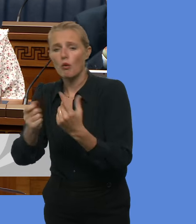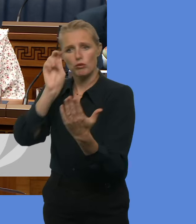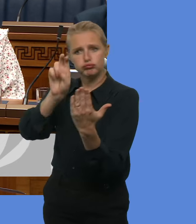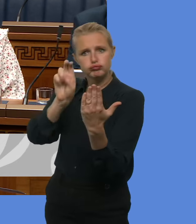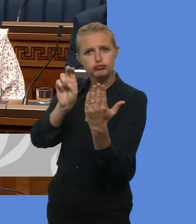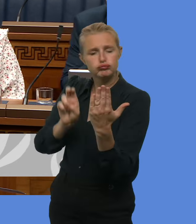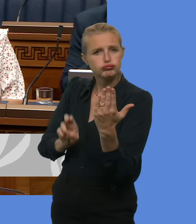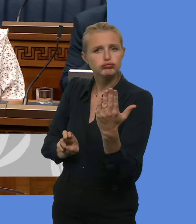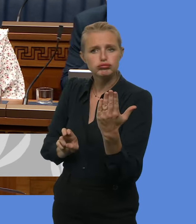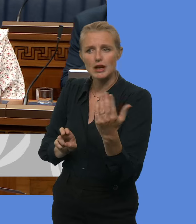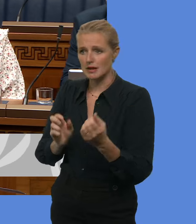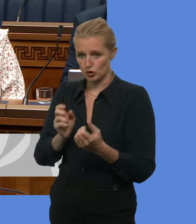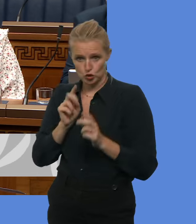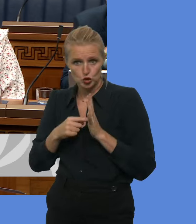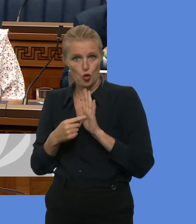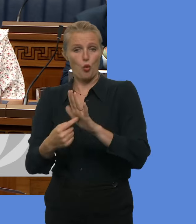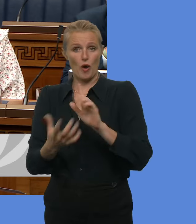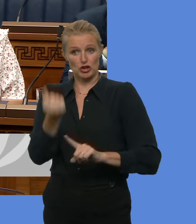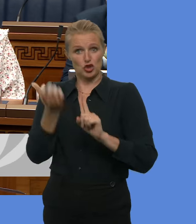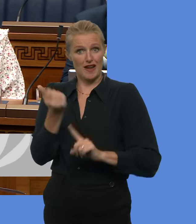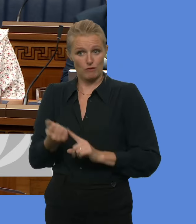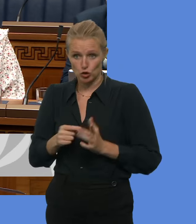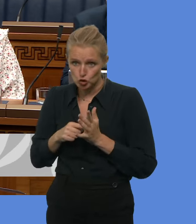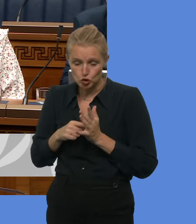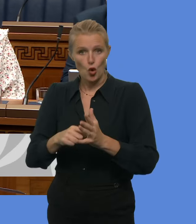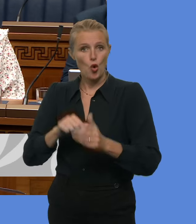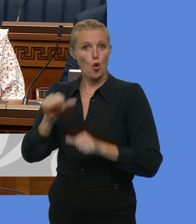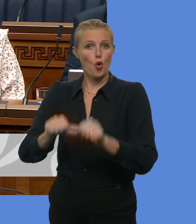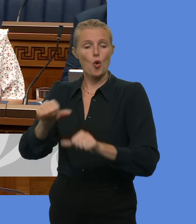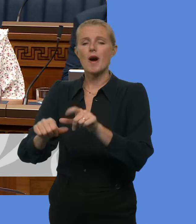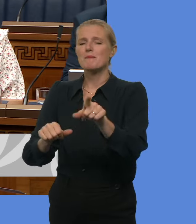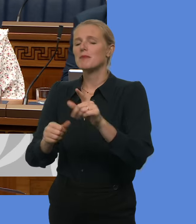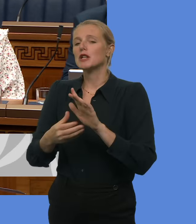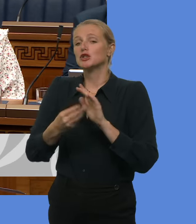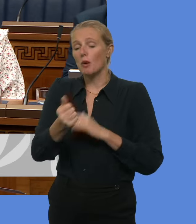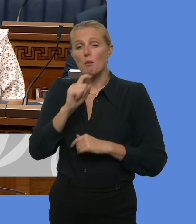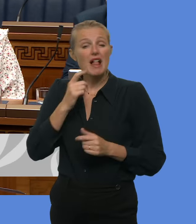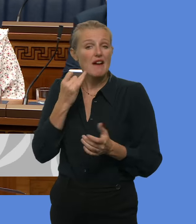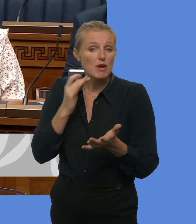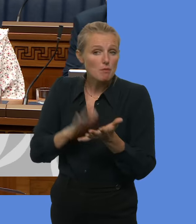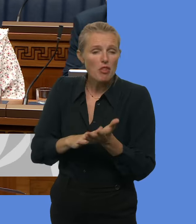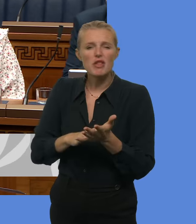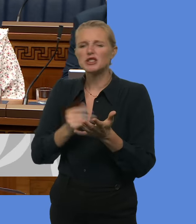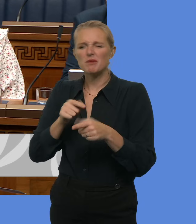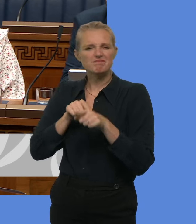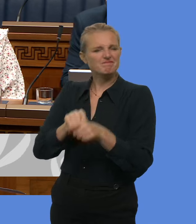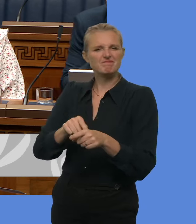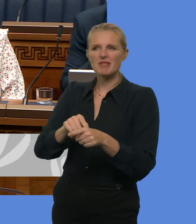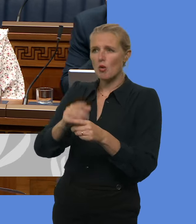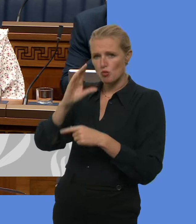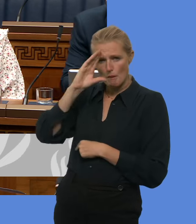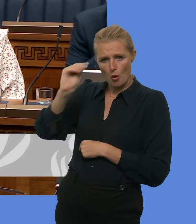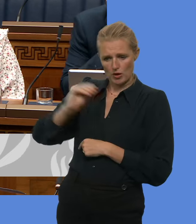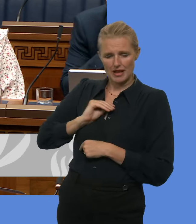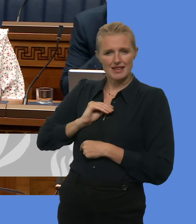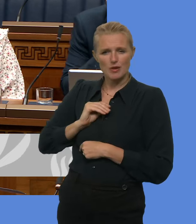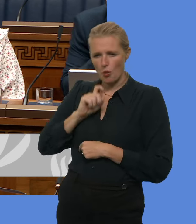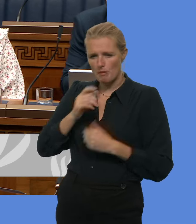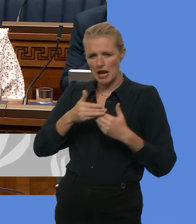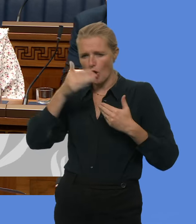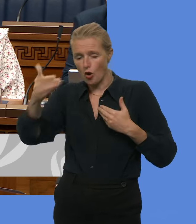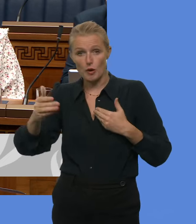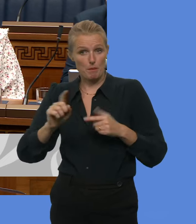on a monthly basis depending on the reporting cycle, some will be beyond that, but that will be all transparent and open on the website